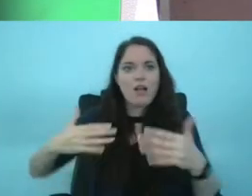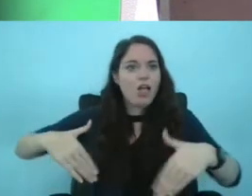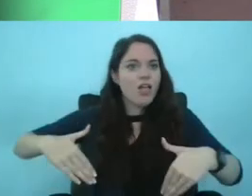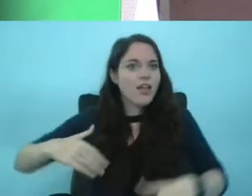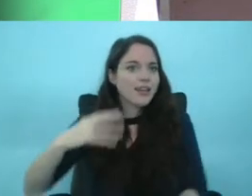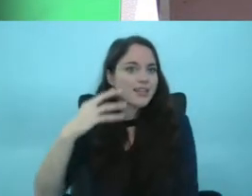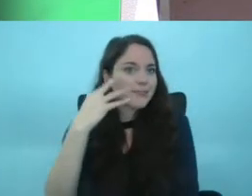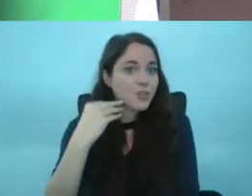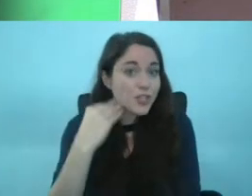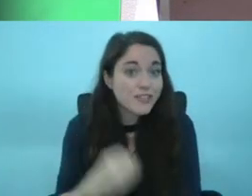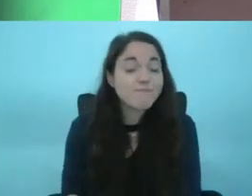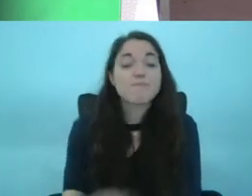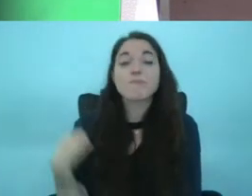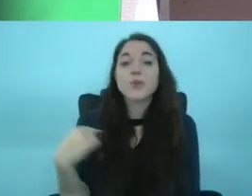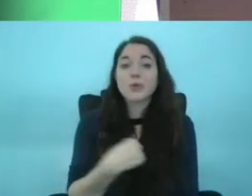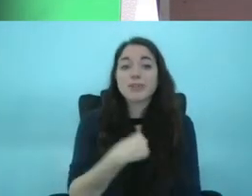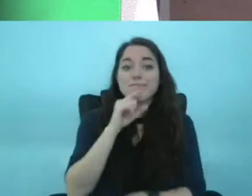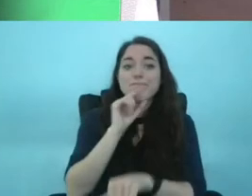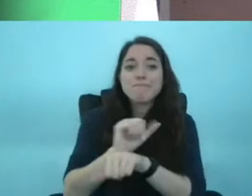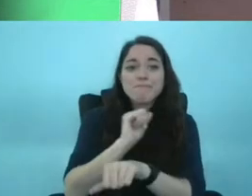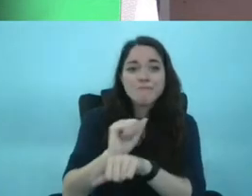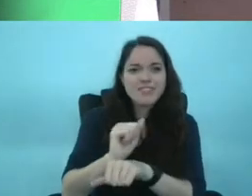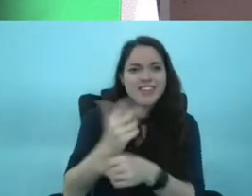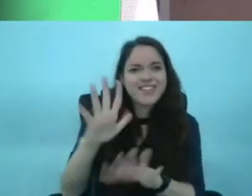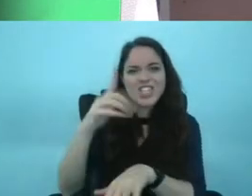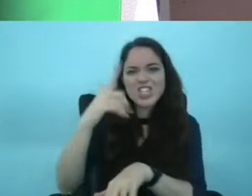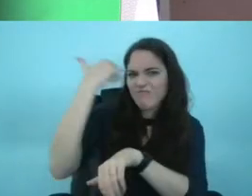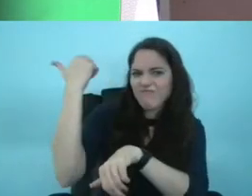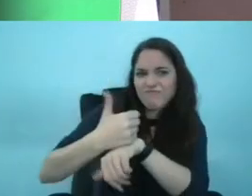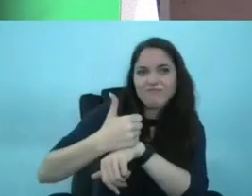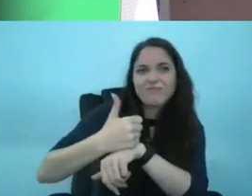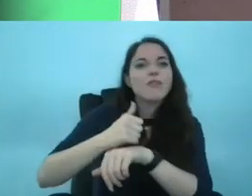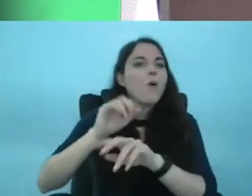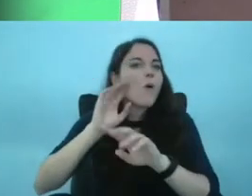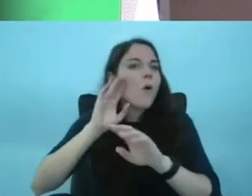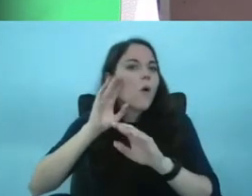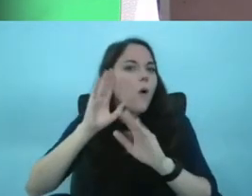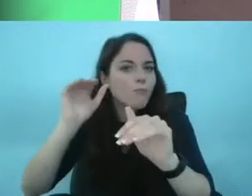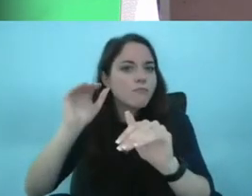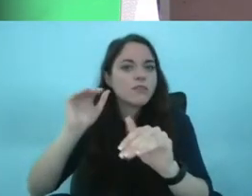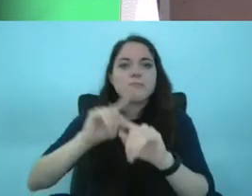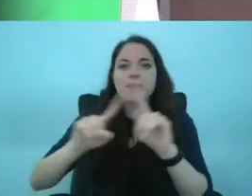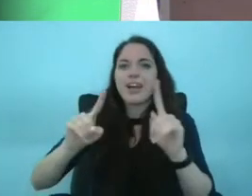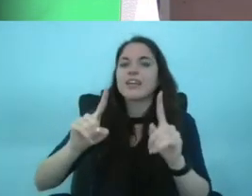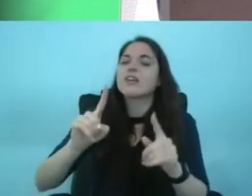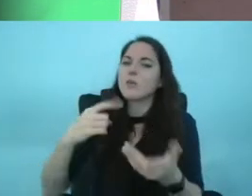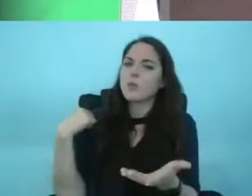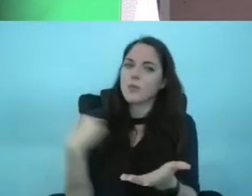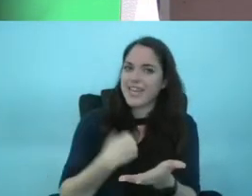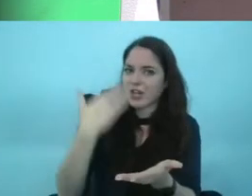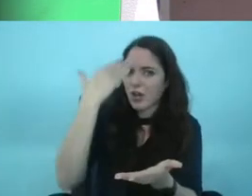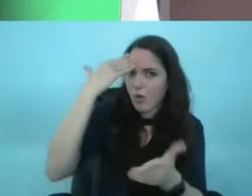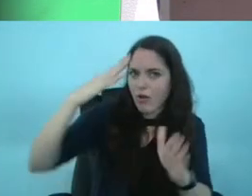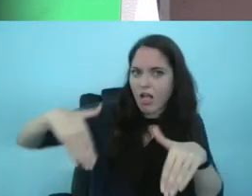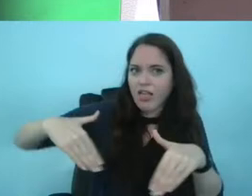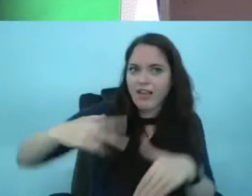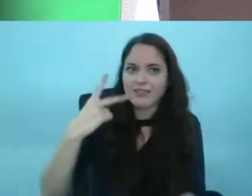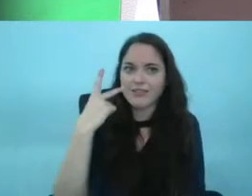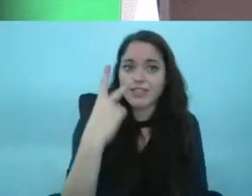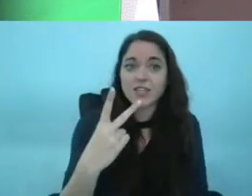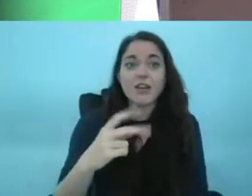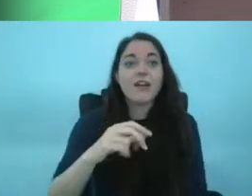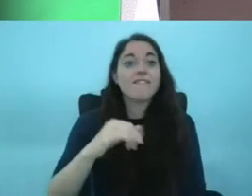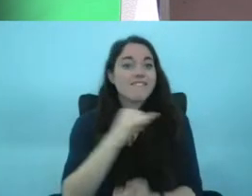Being sure of what we hope for and certain of what we do not see. And finally, one says, the confident